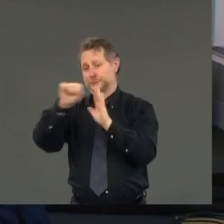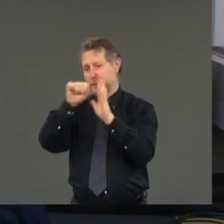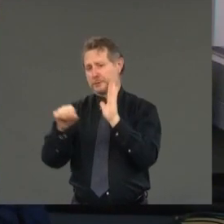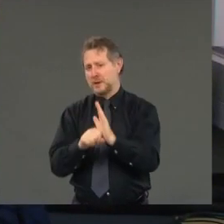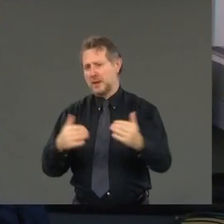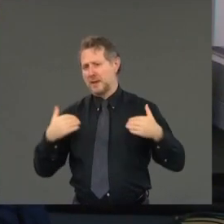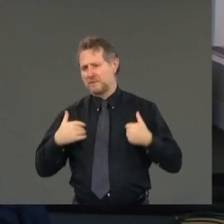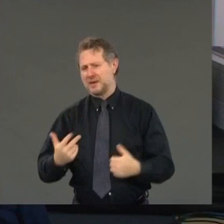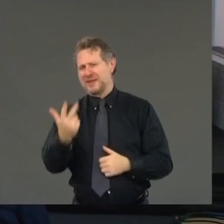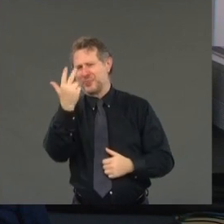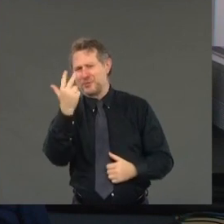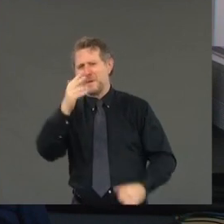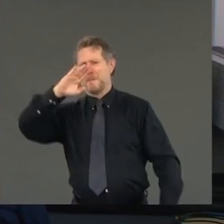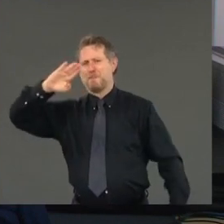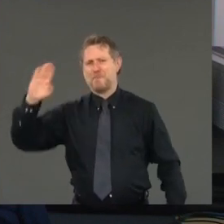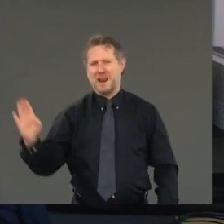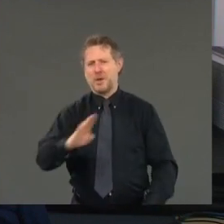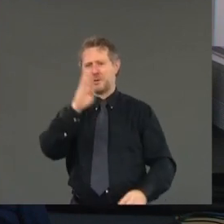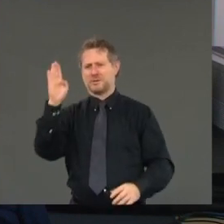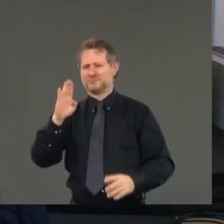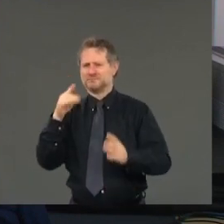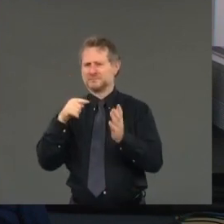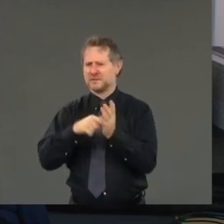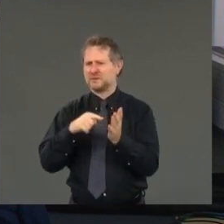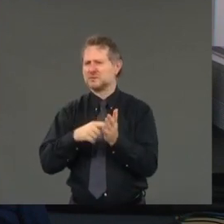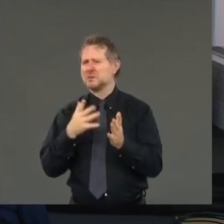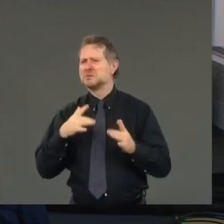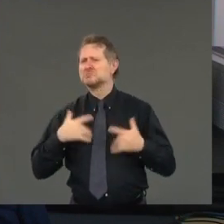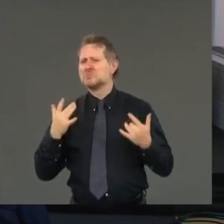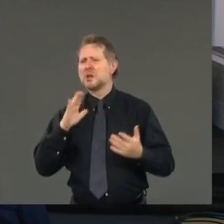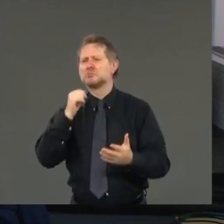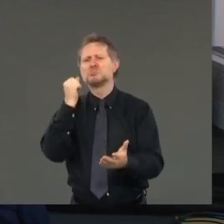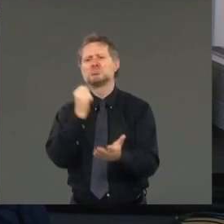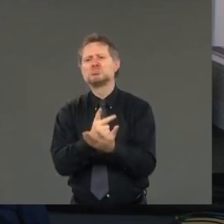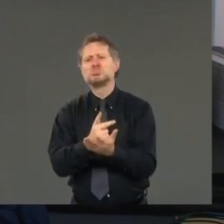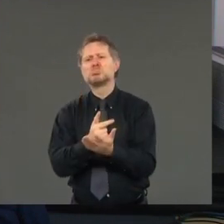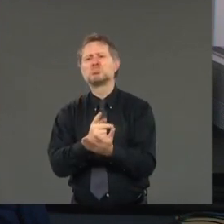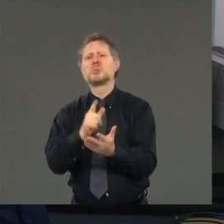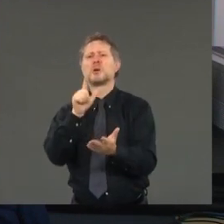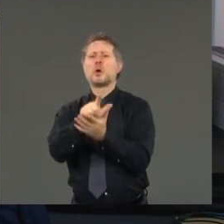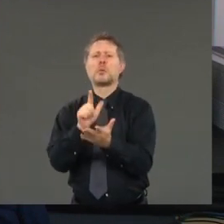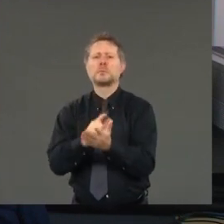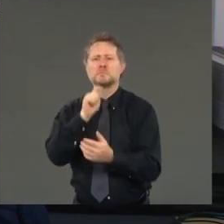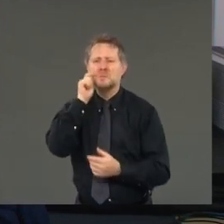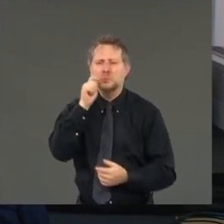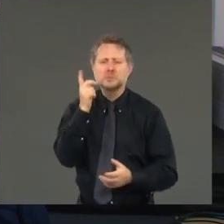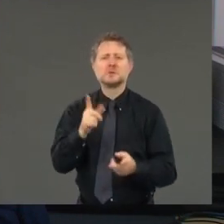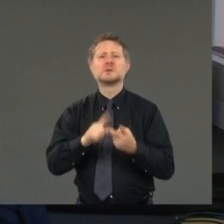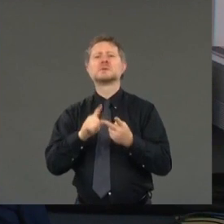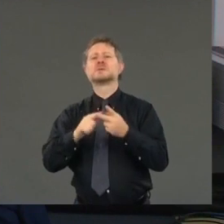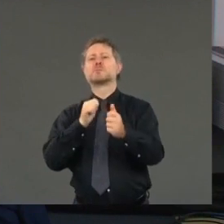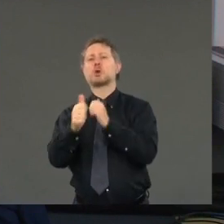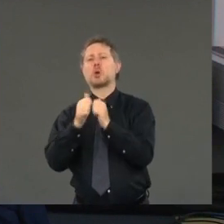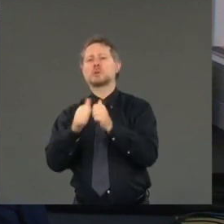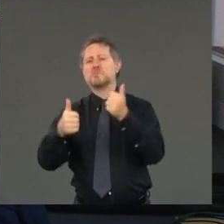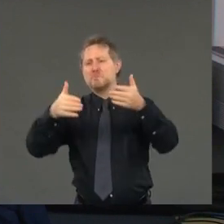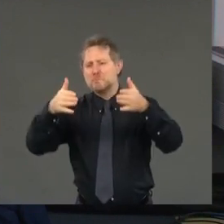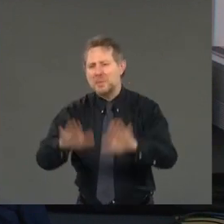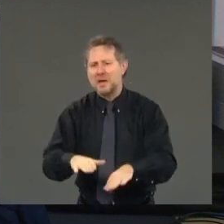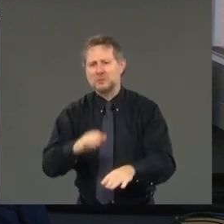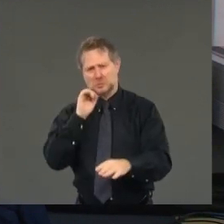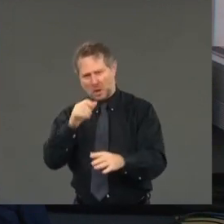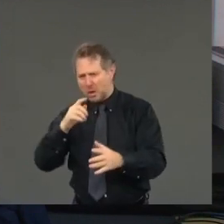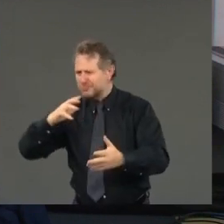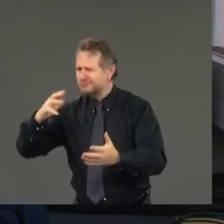deficit. What's the holdup on legalizing marijuana and mobile sports betting? If the state needs money, why not focus on